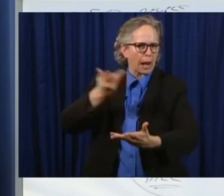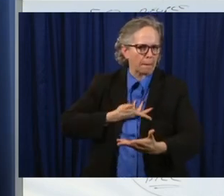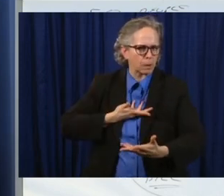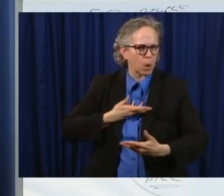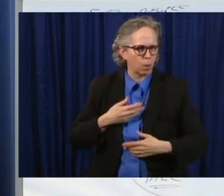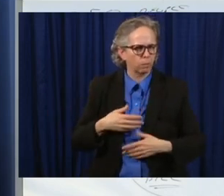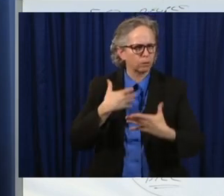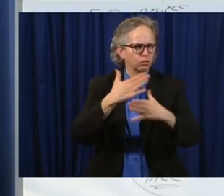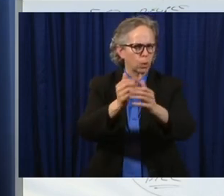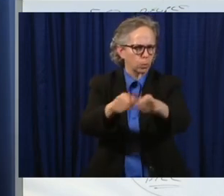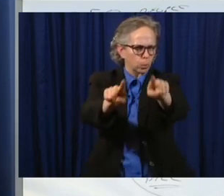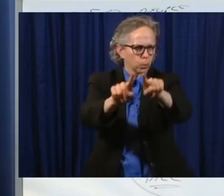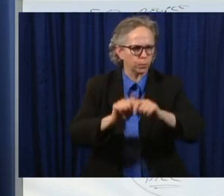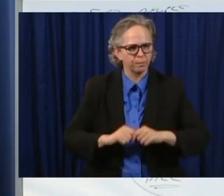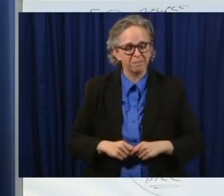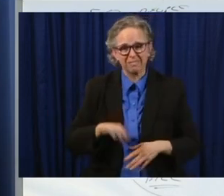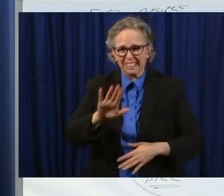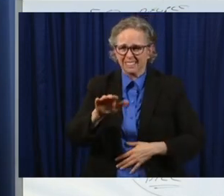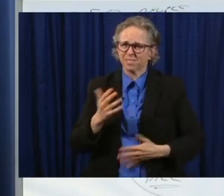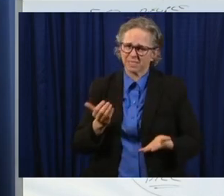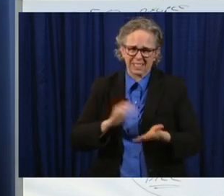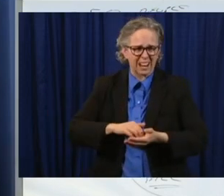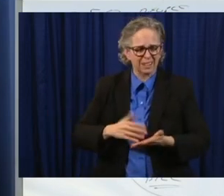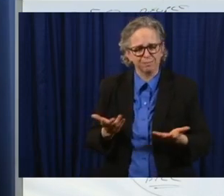Again, this is a private contract, but